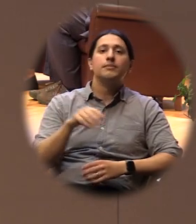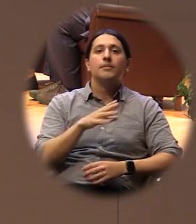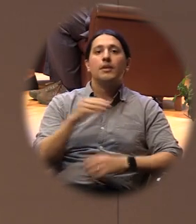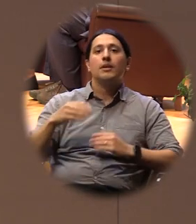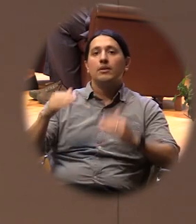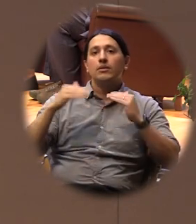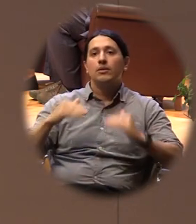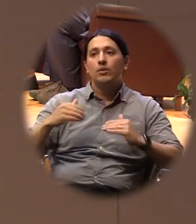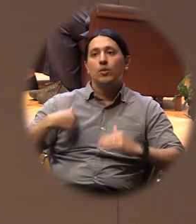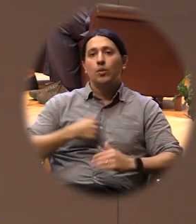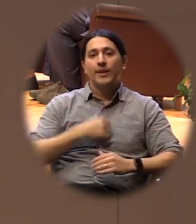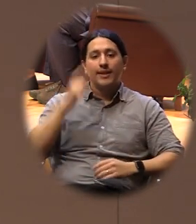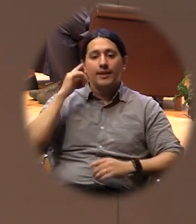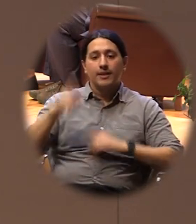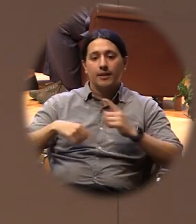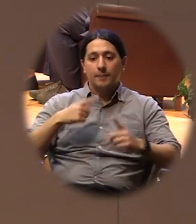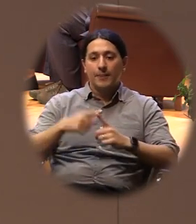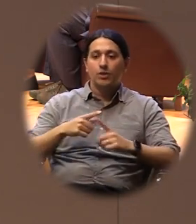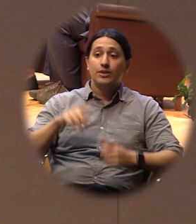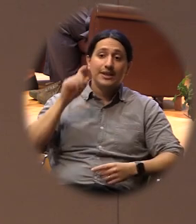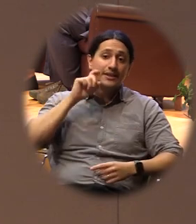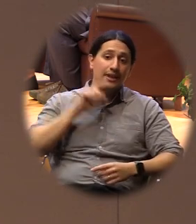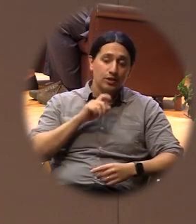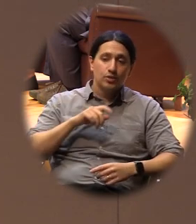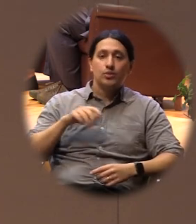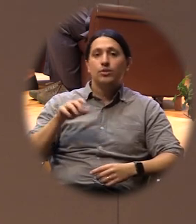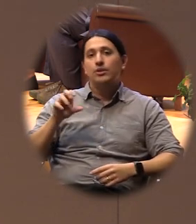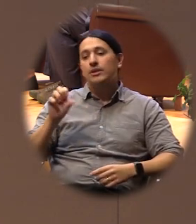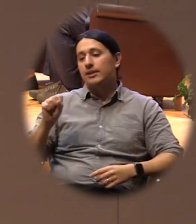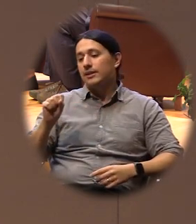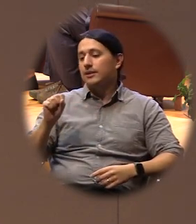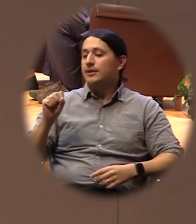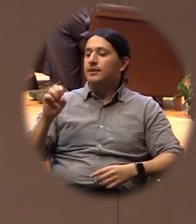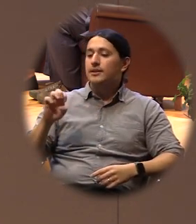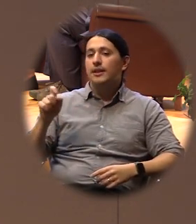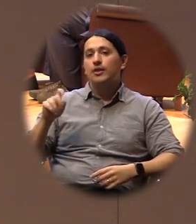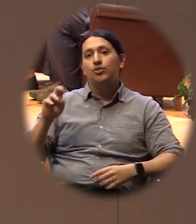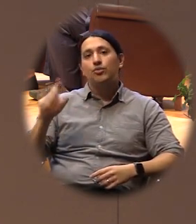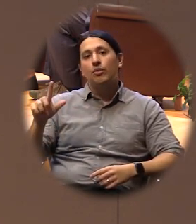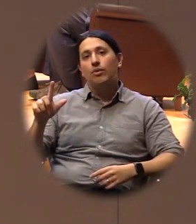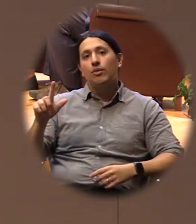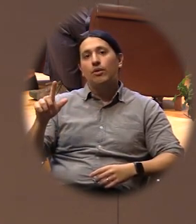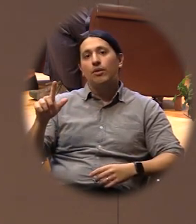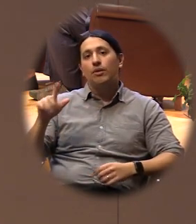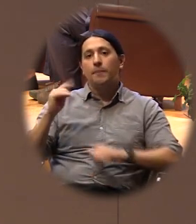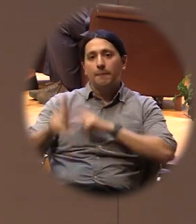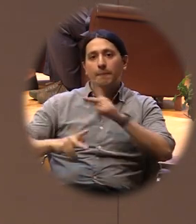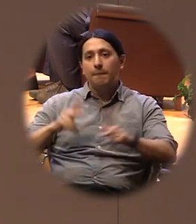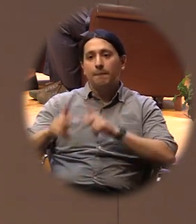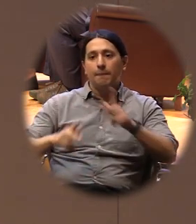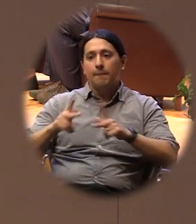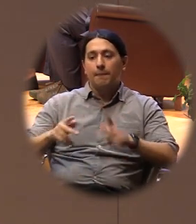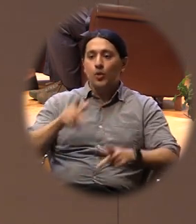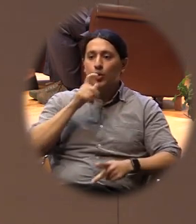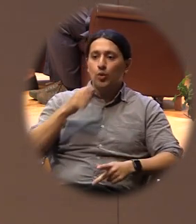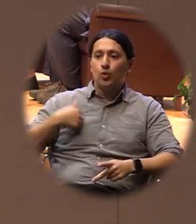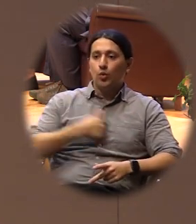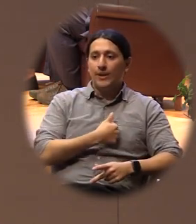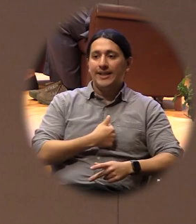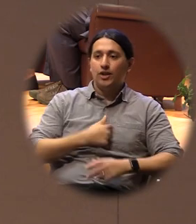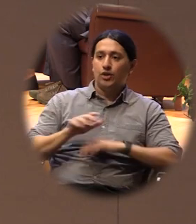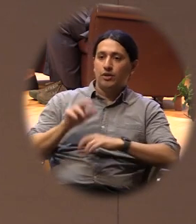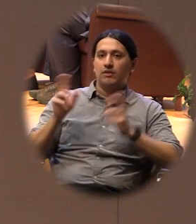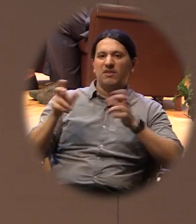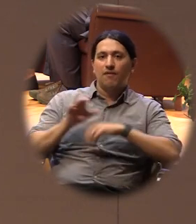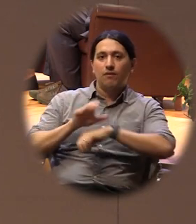perceived as sexual beings shapes who we can be or who we're asked to be in society, and also the racial politics of